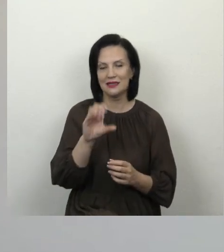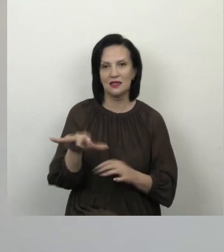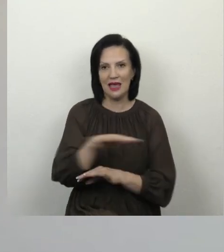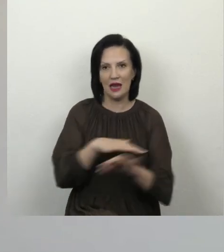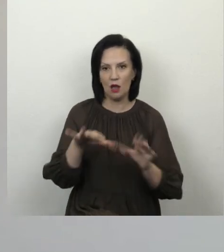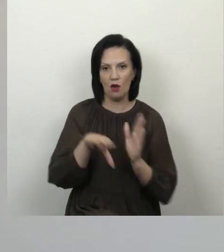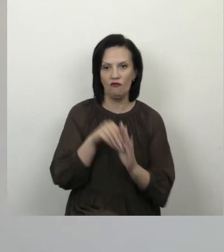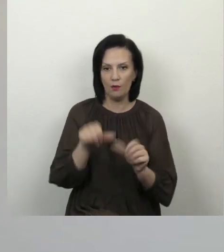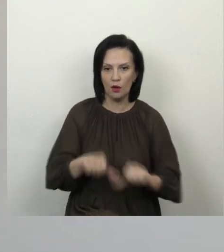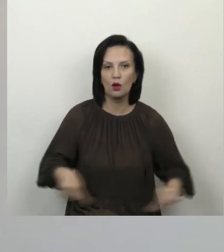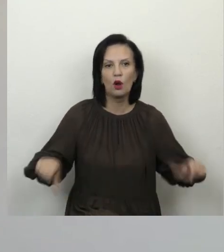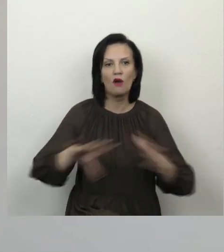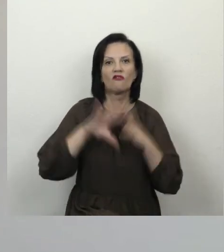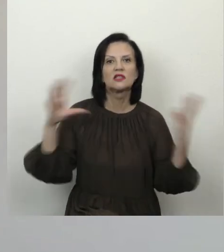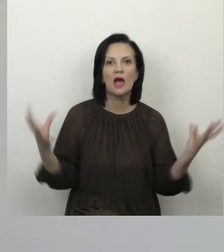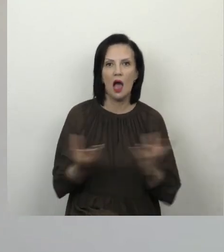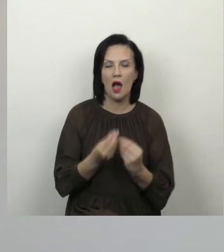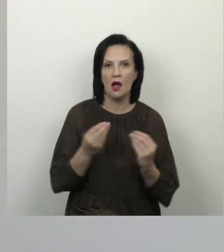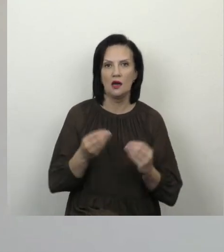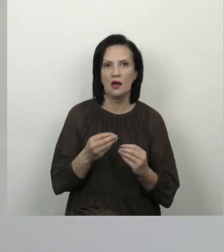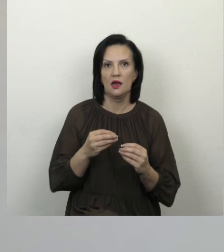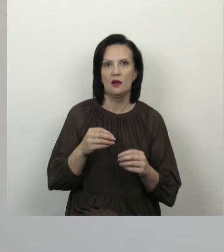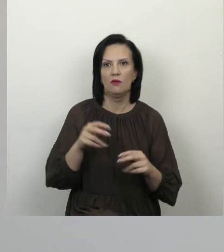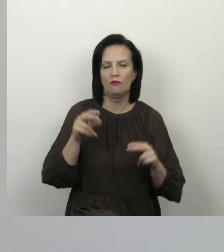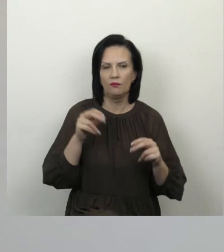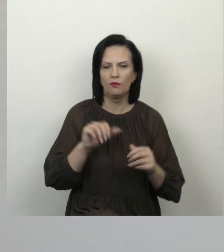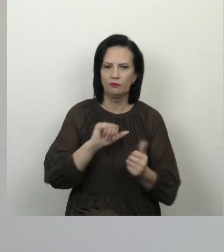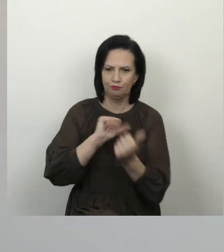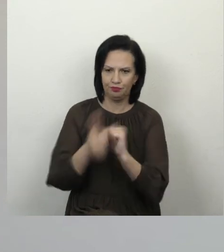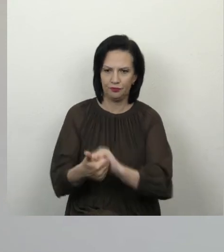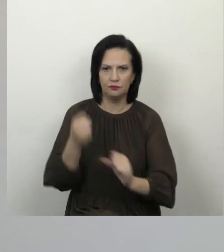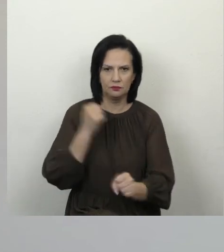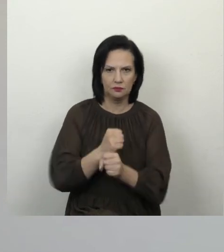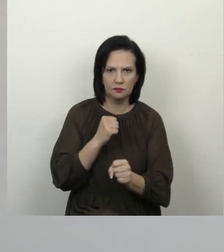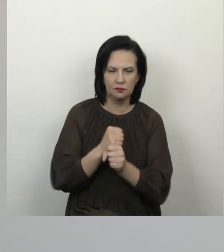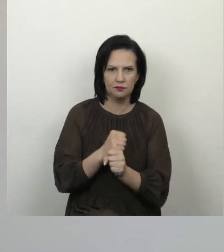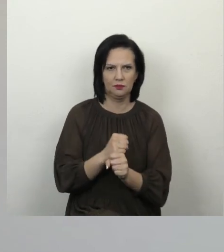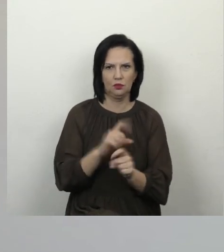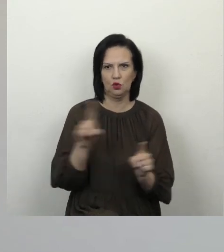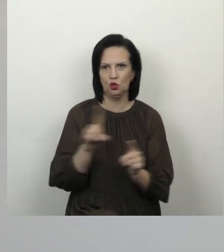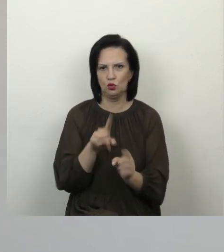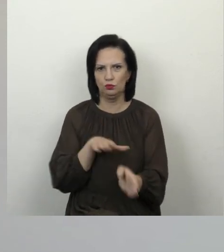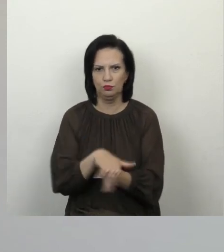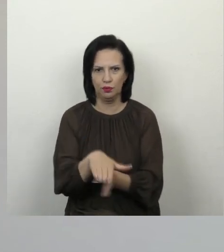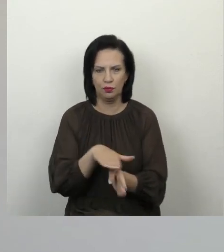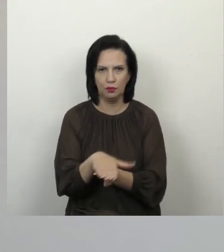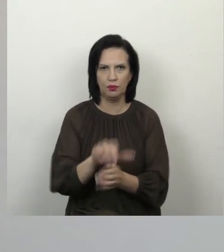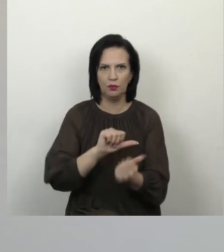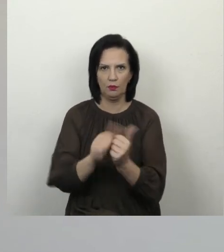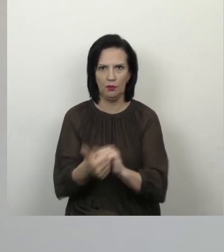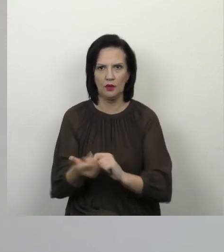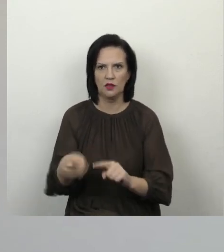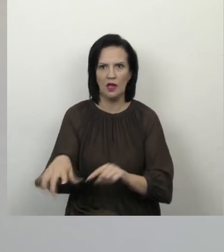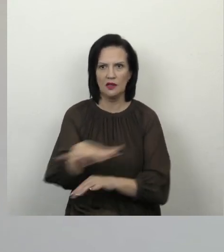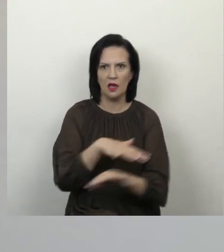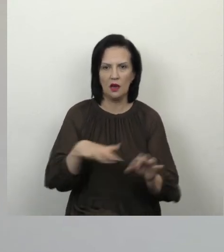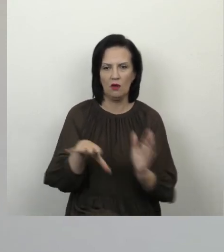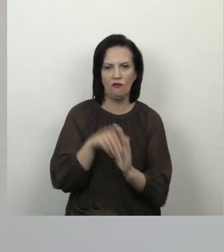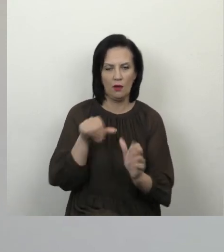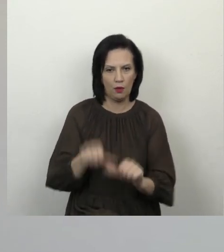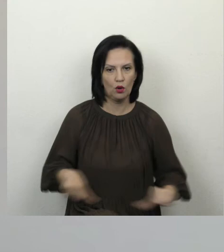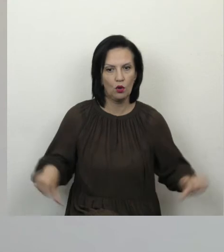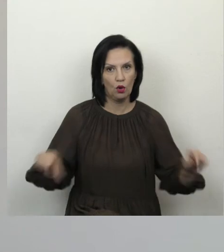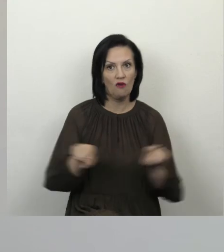a TEC and functions as if replacing it and committing actions